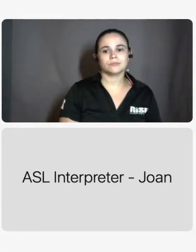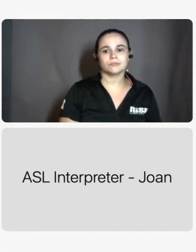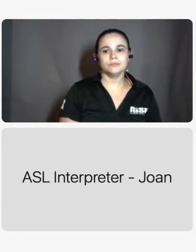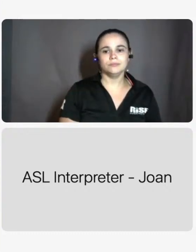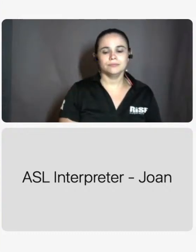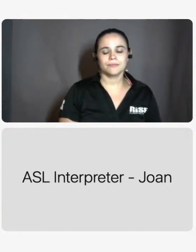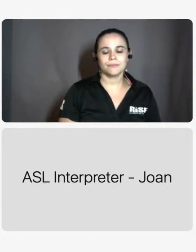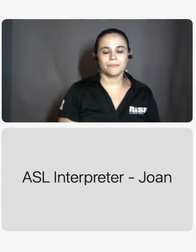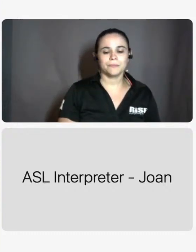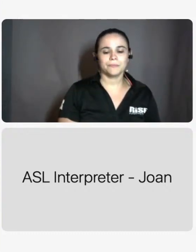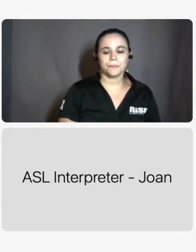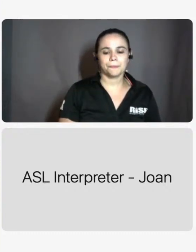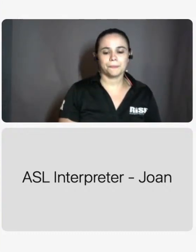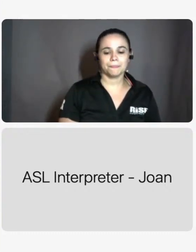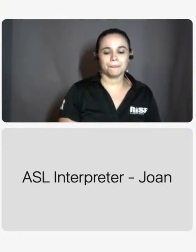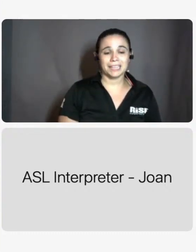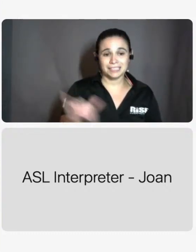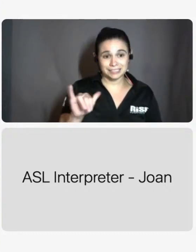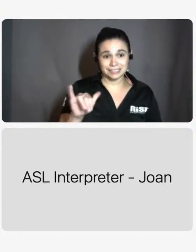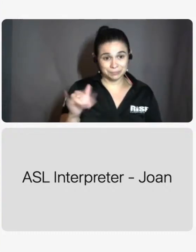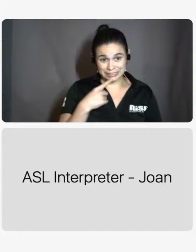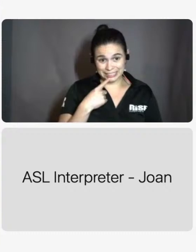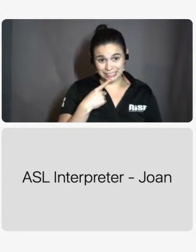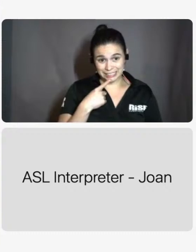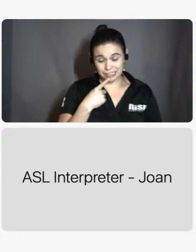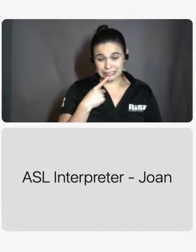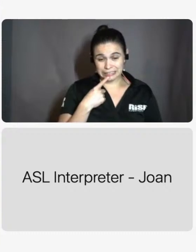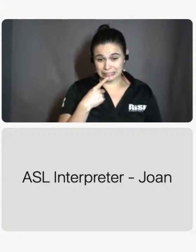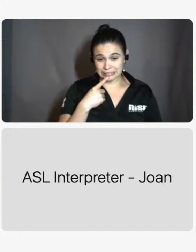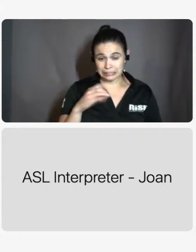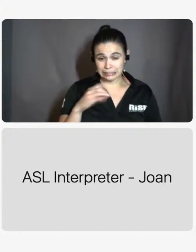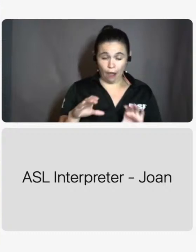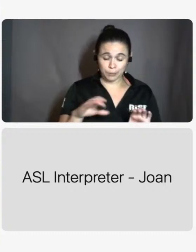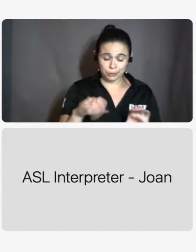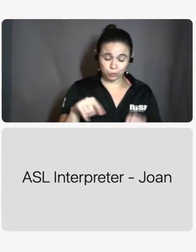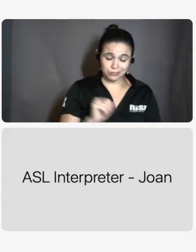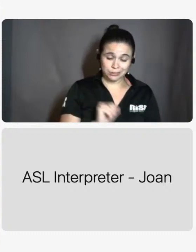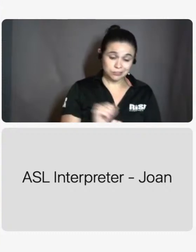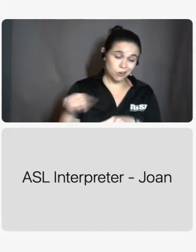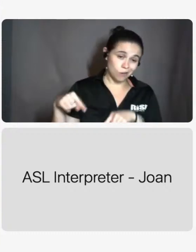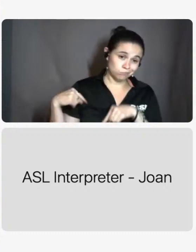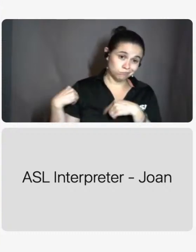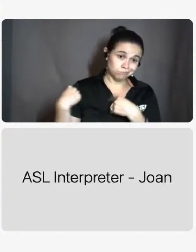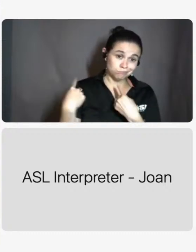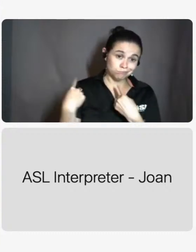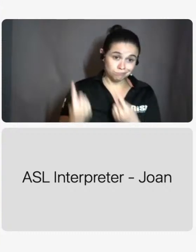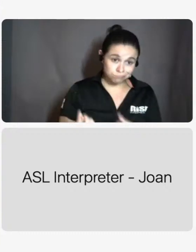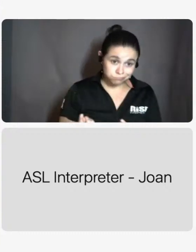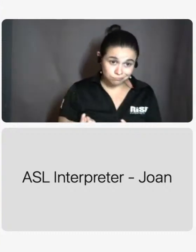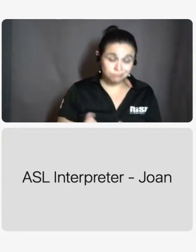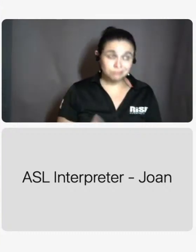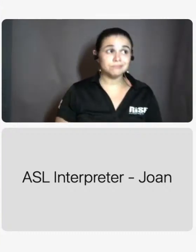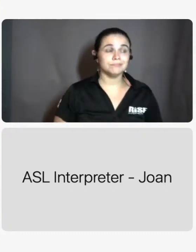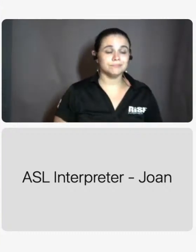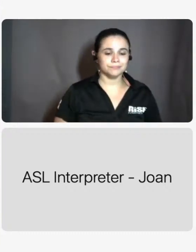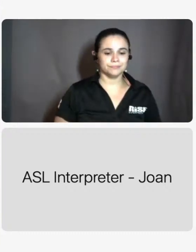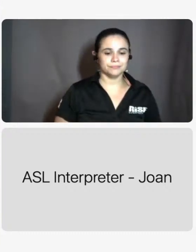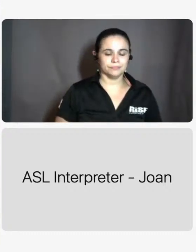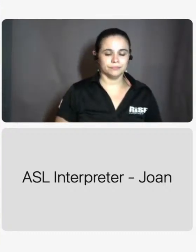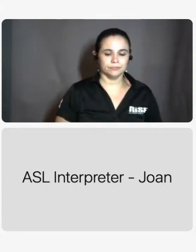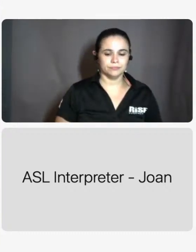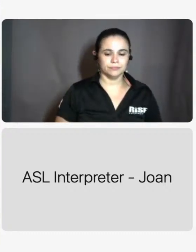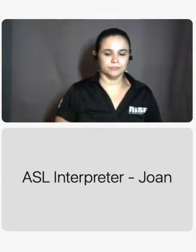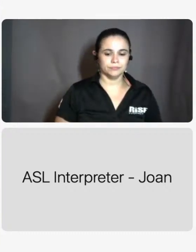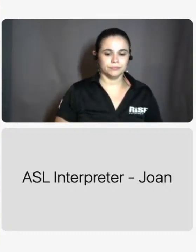gone through different, how should I say, legal experiences, I've